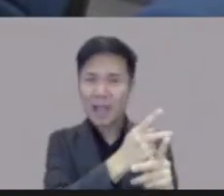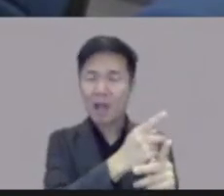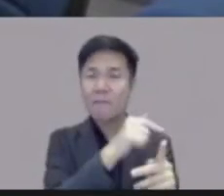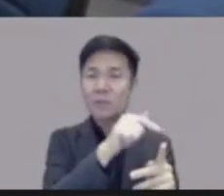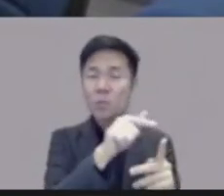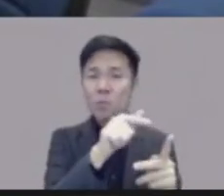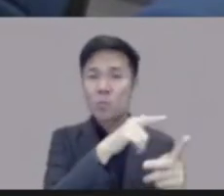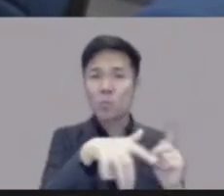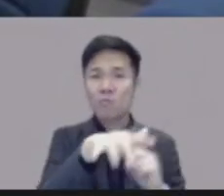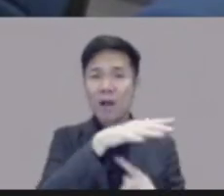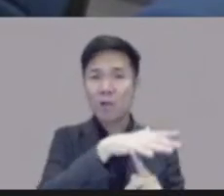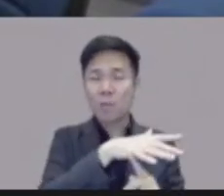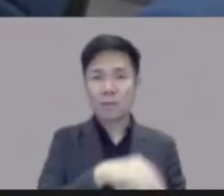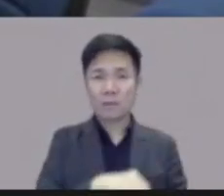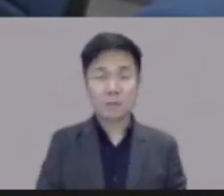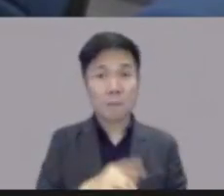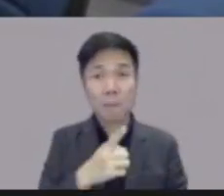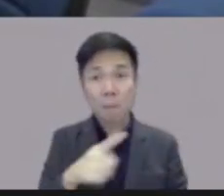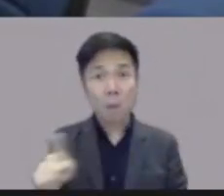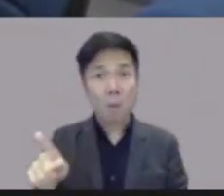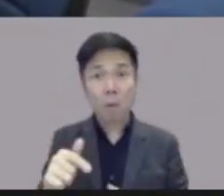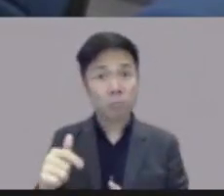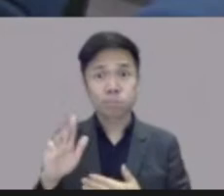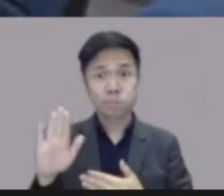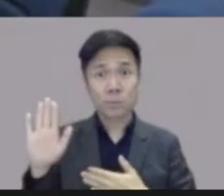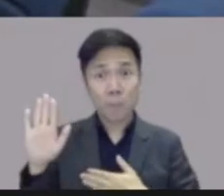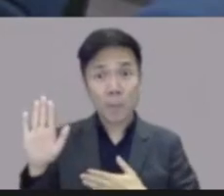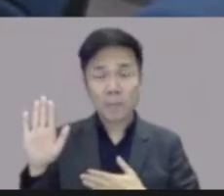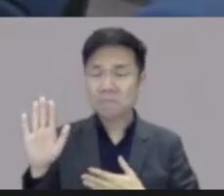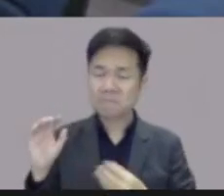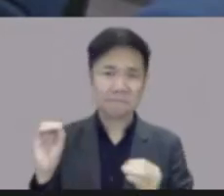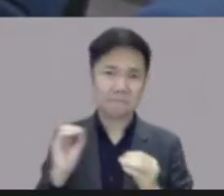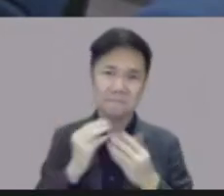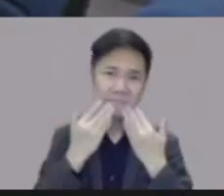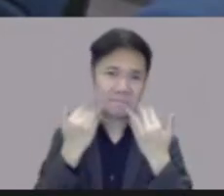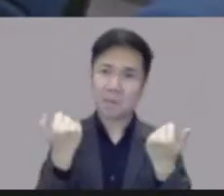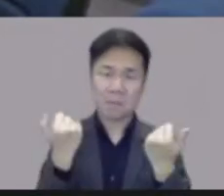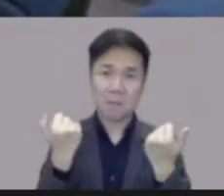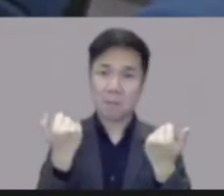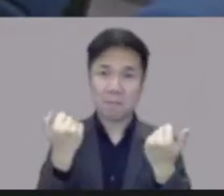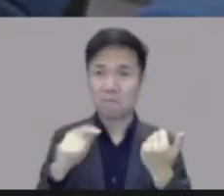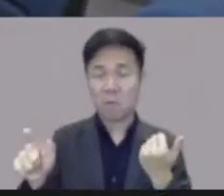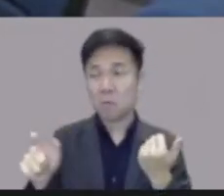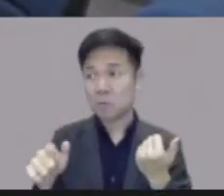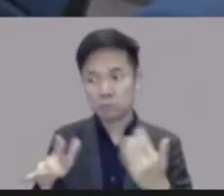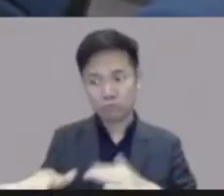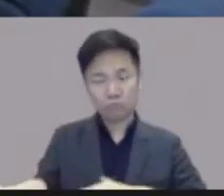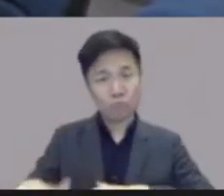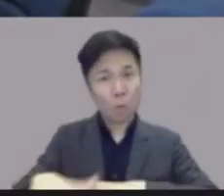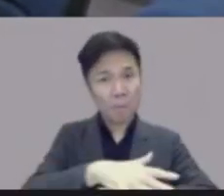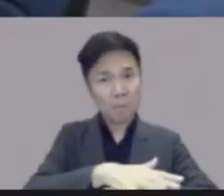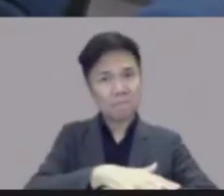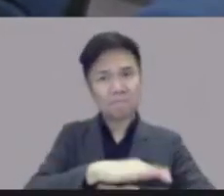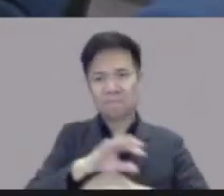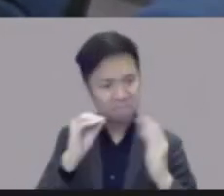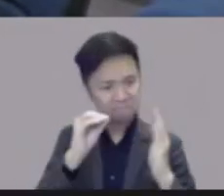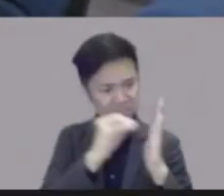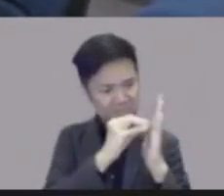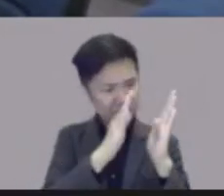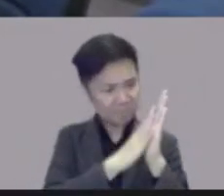commitments do not reflect actions to support oceans in their climate goals we must strengthen our commitment